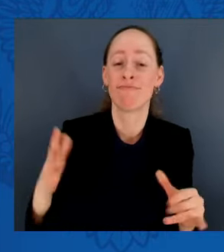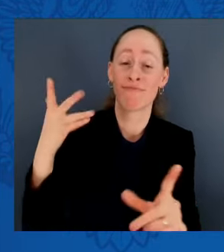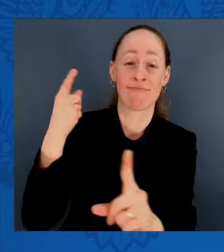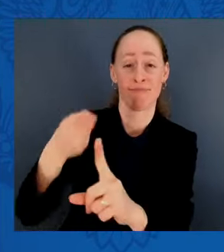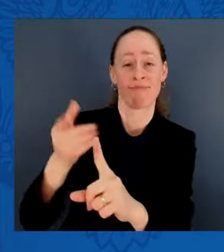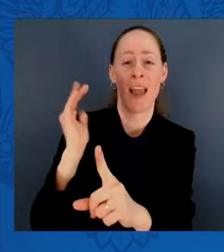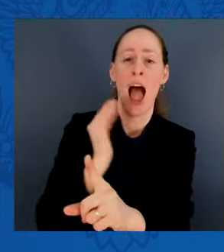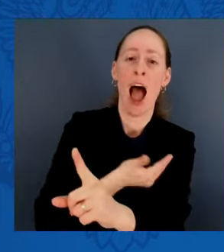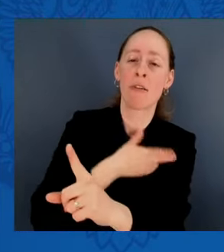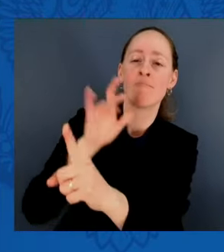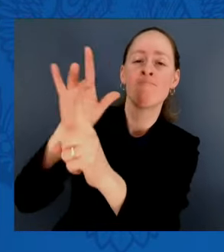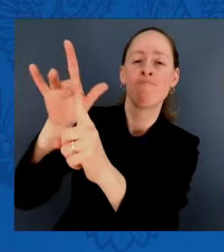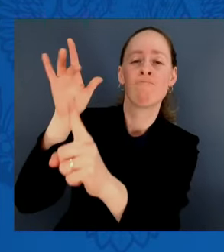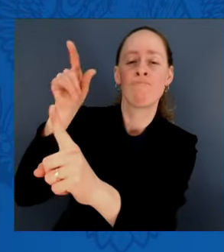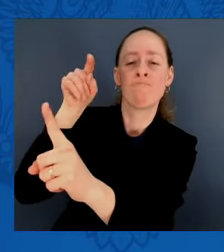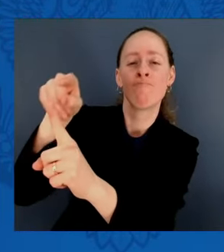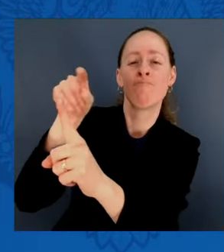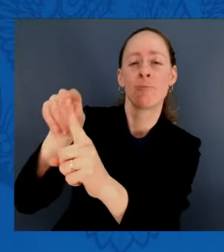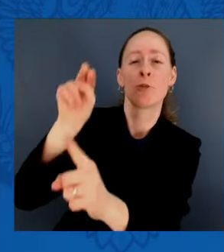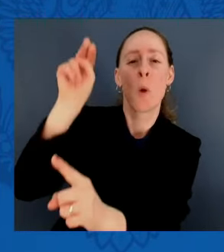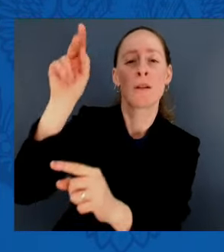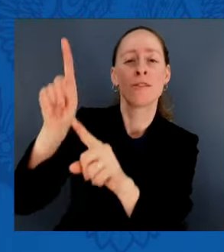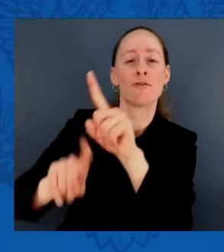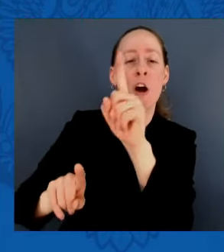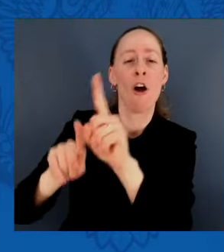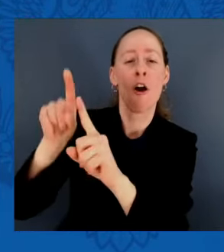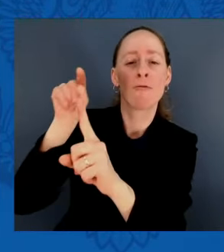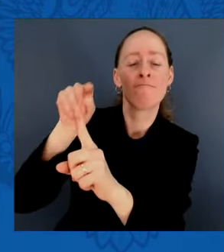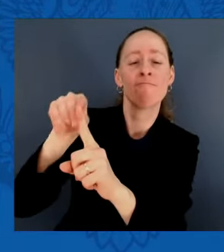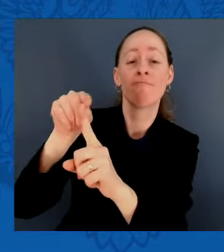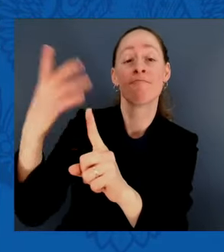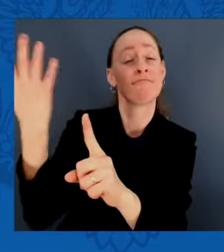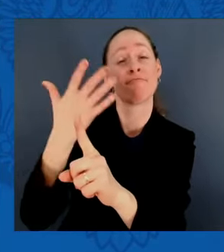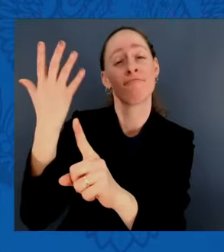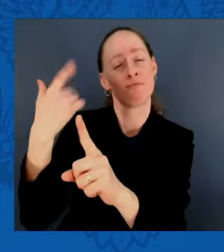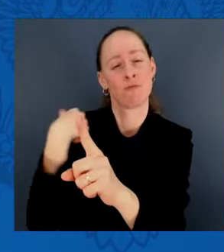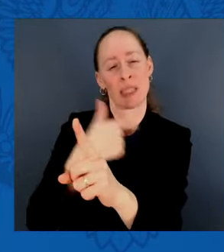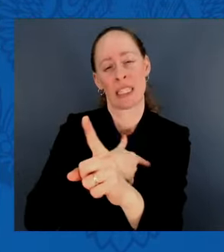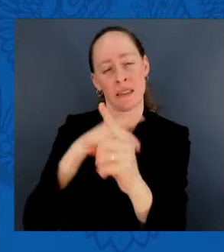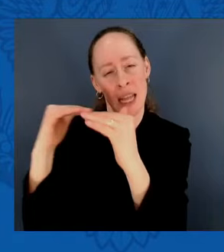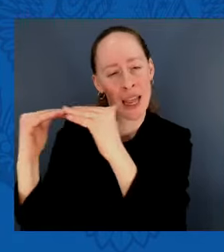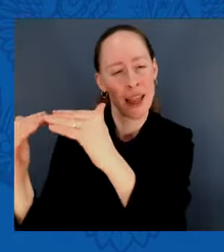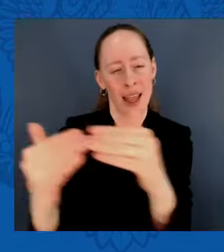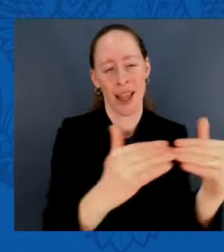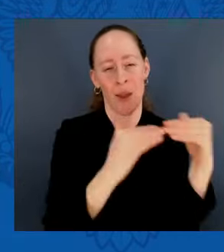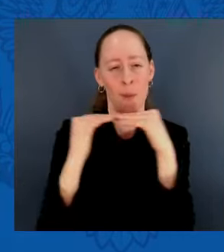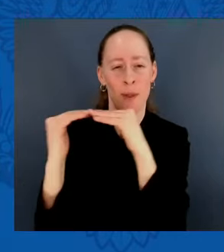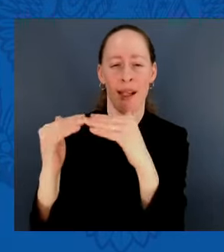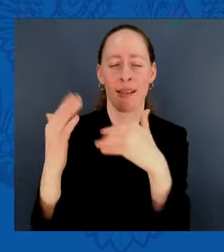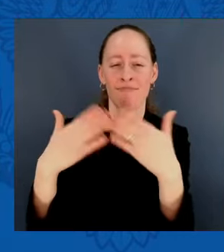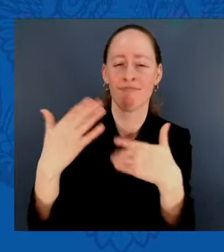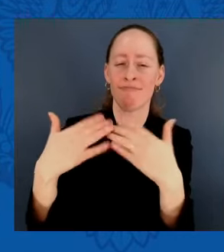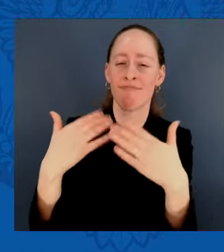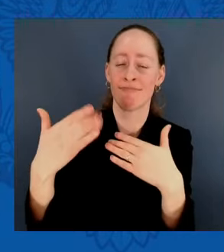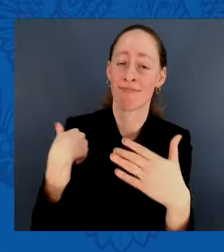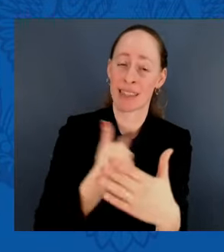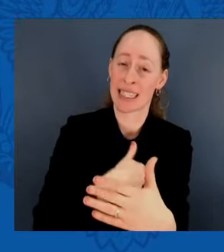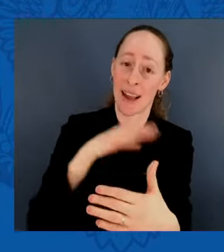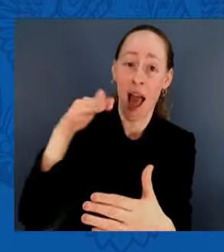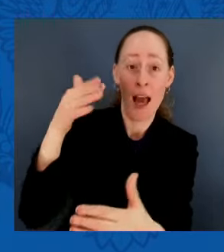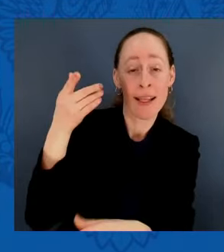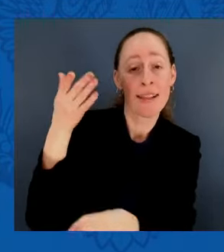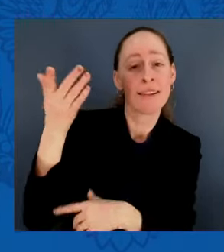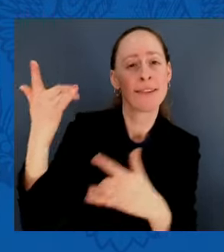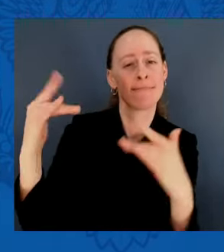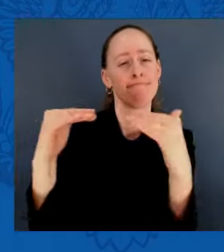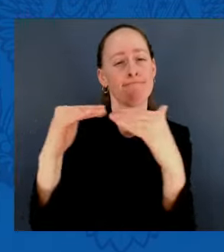deserves to be treated equally throughout our lives. We've never fully lived up to that idea, but we've never walked away from it either.